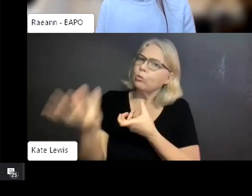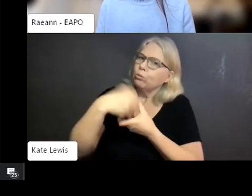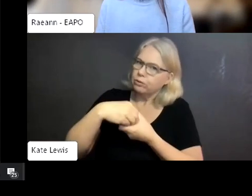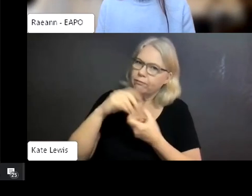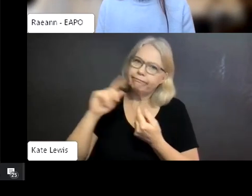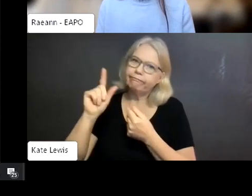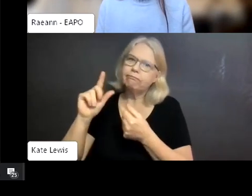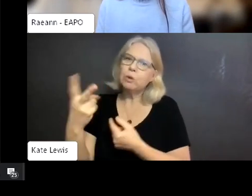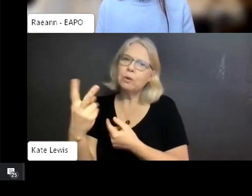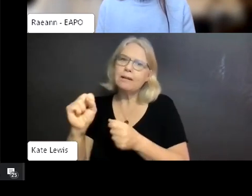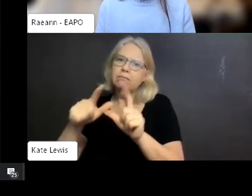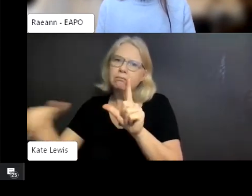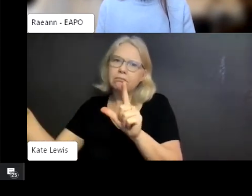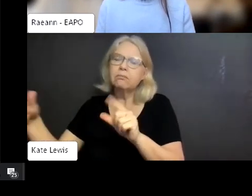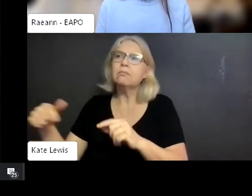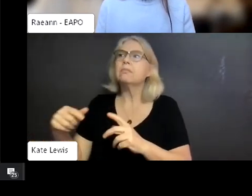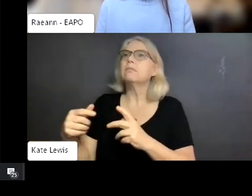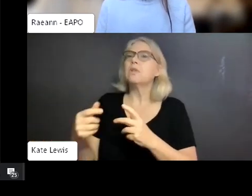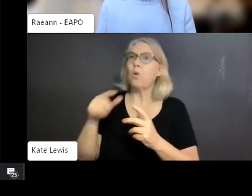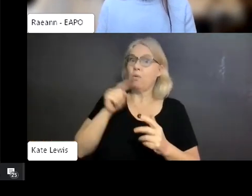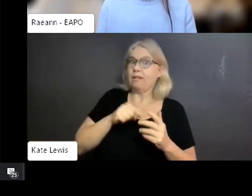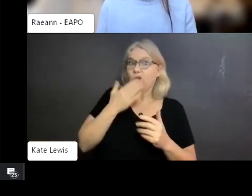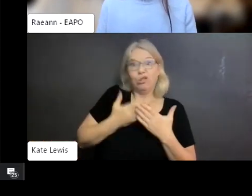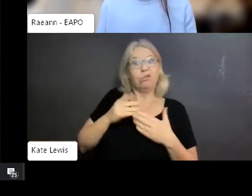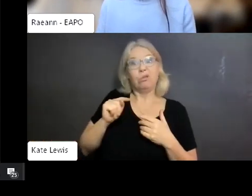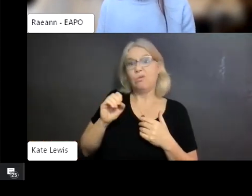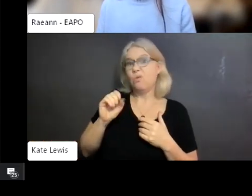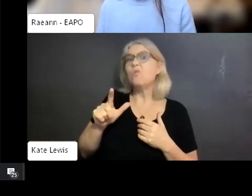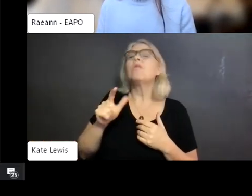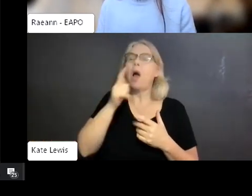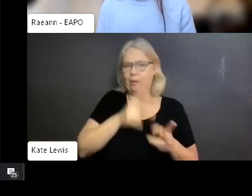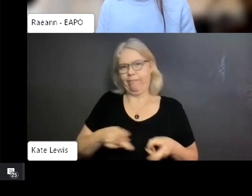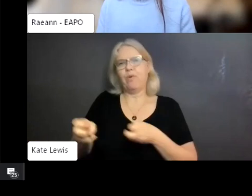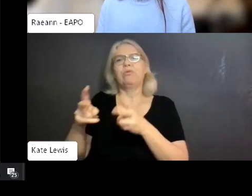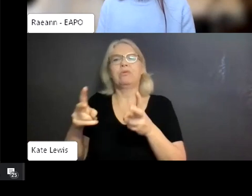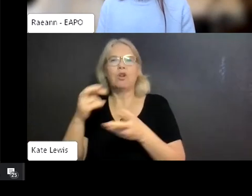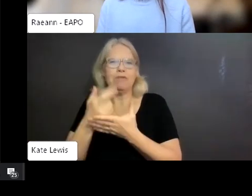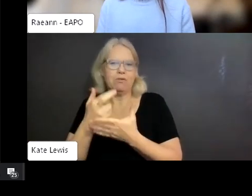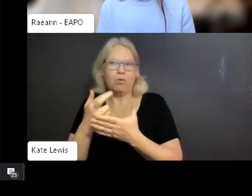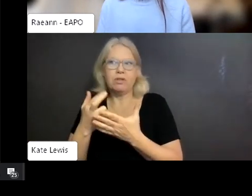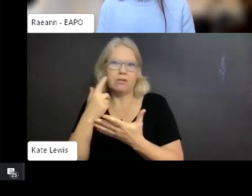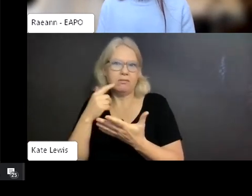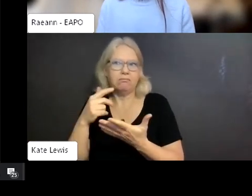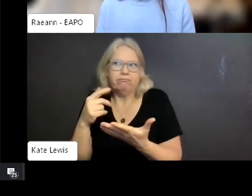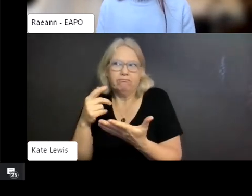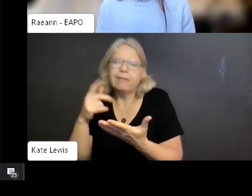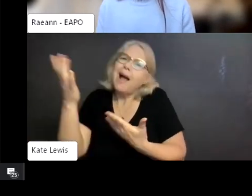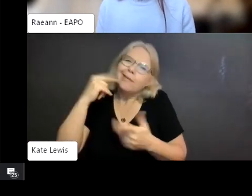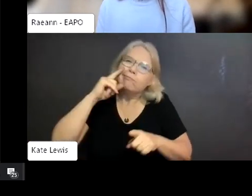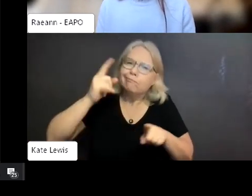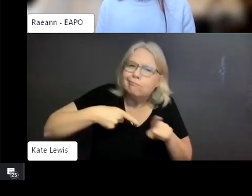post for individuals to access as well. Gives great tools and tips for individuals within that specific